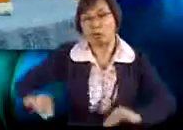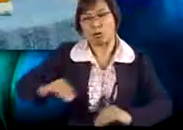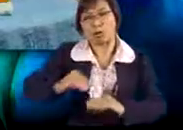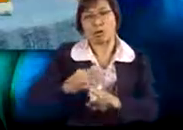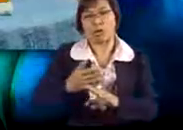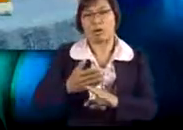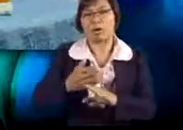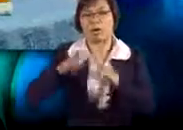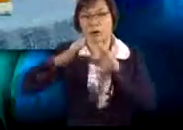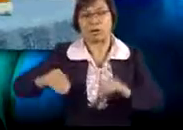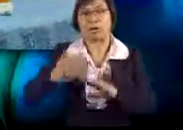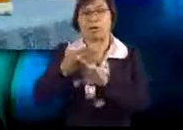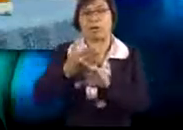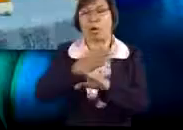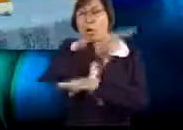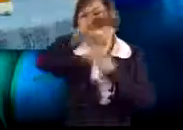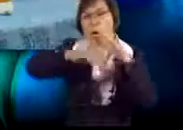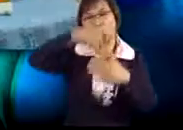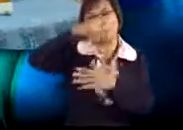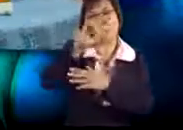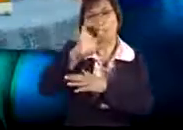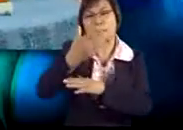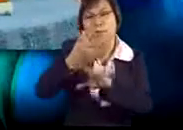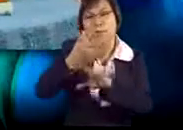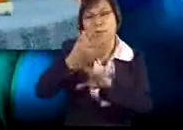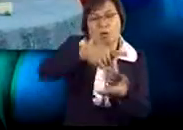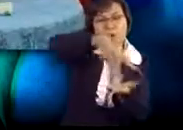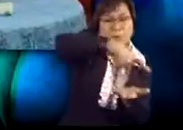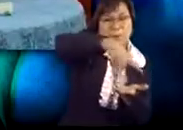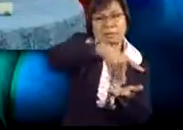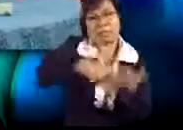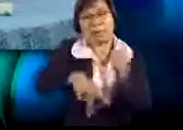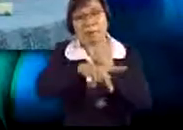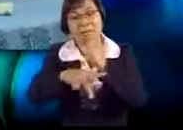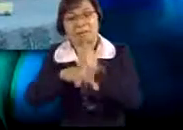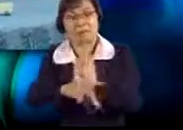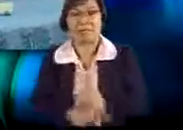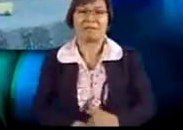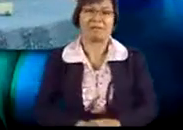punch before the party. Anybody want more? Yes, please.